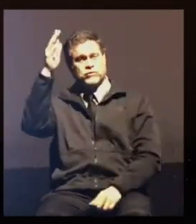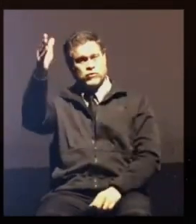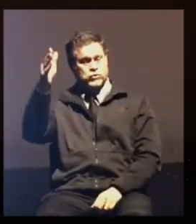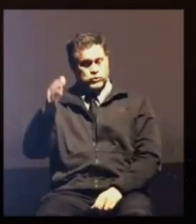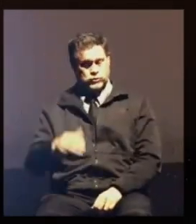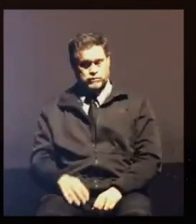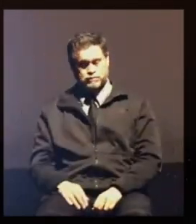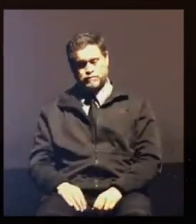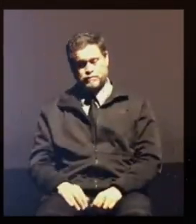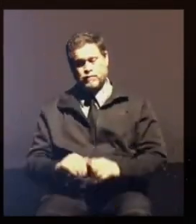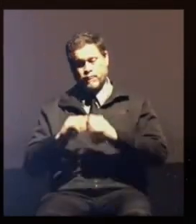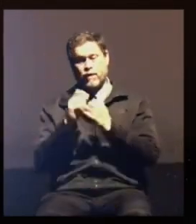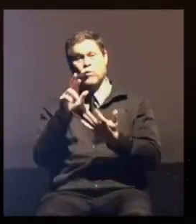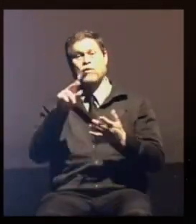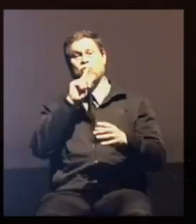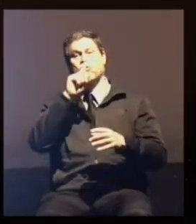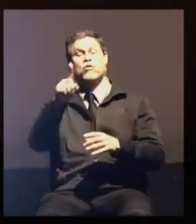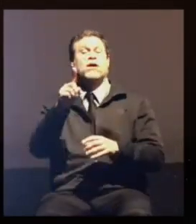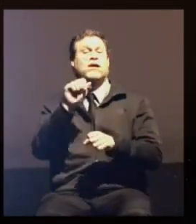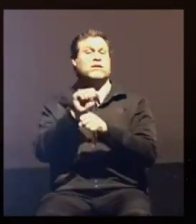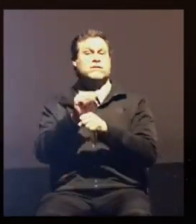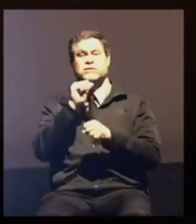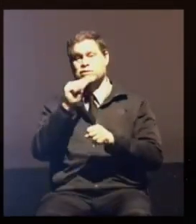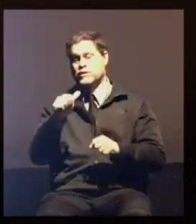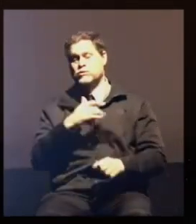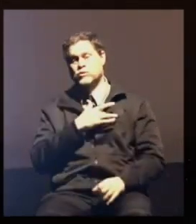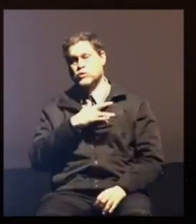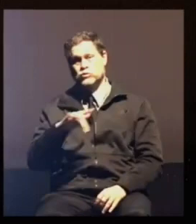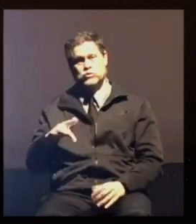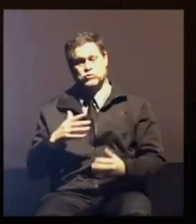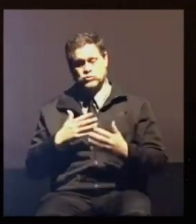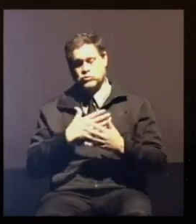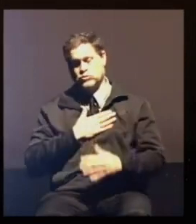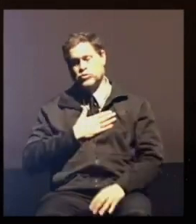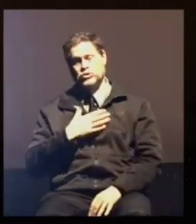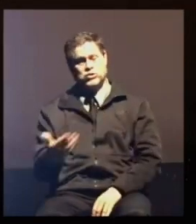However, reality is not so generous.